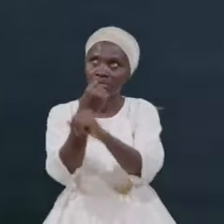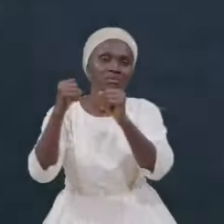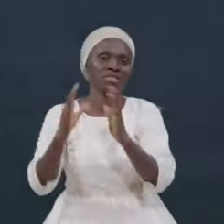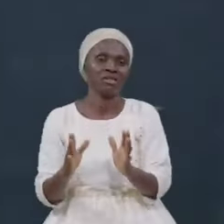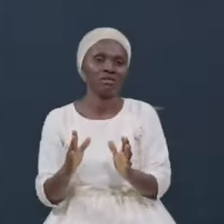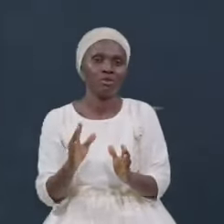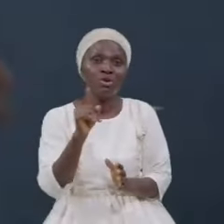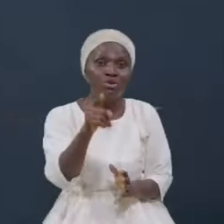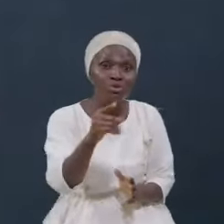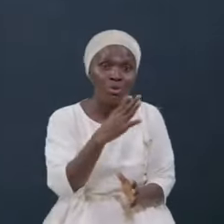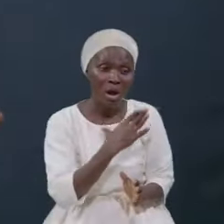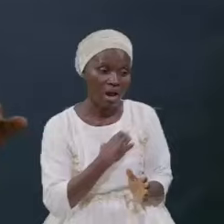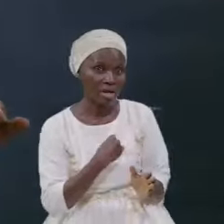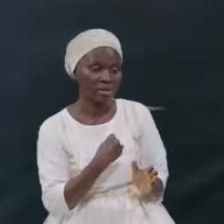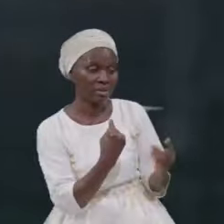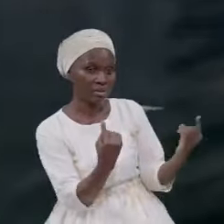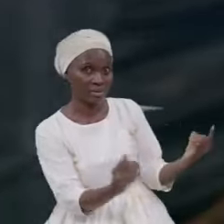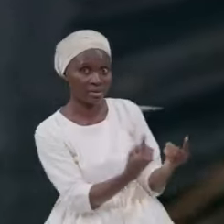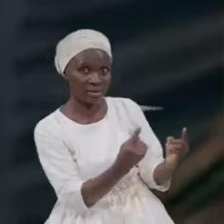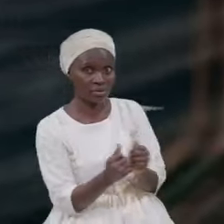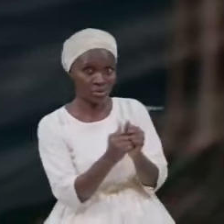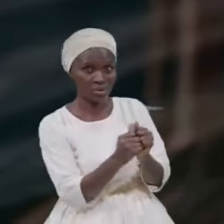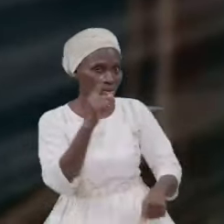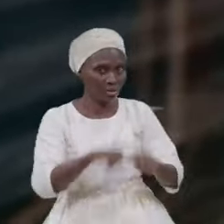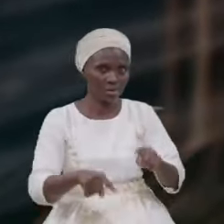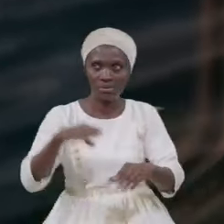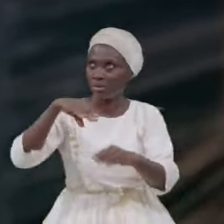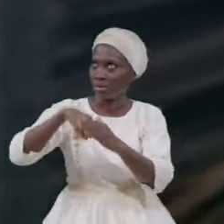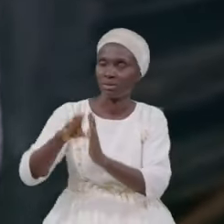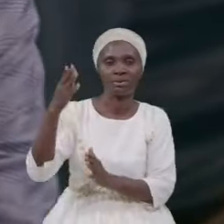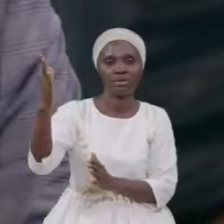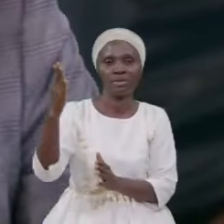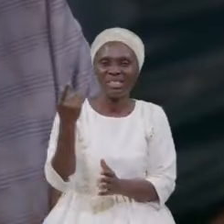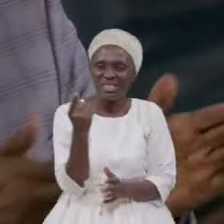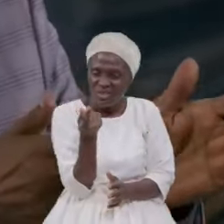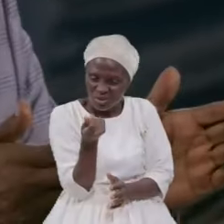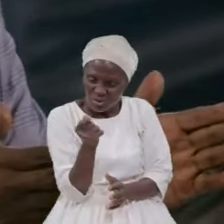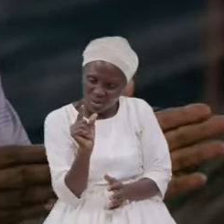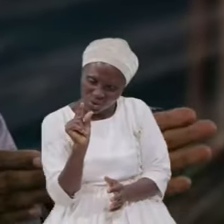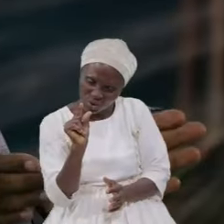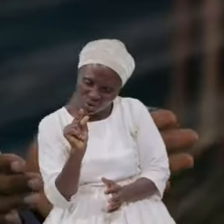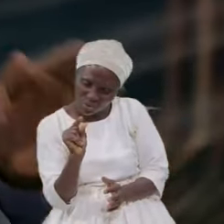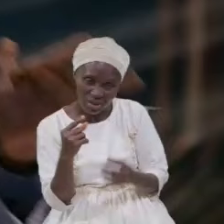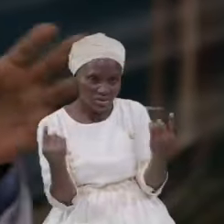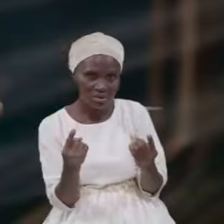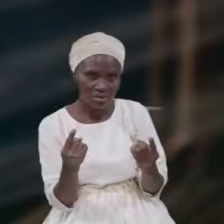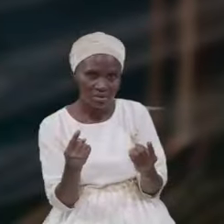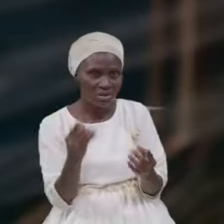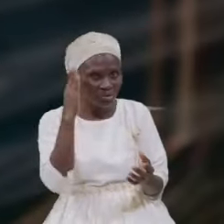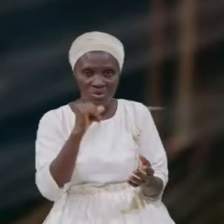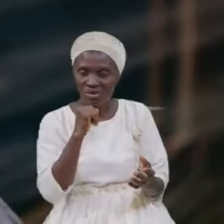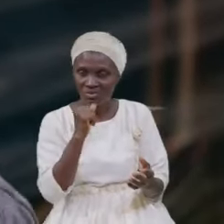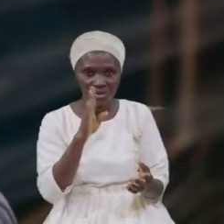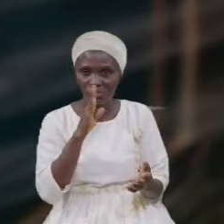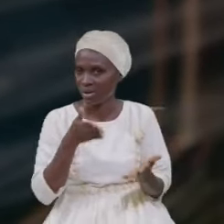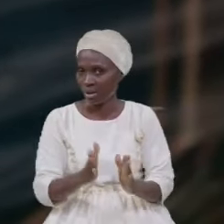sins, the least of sins, will not be allowed in that place to